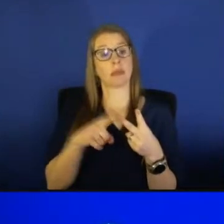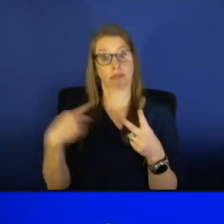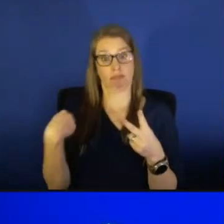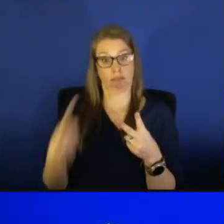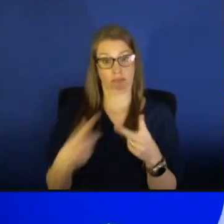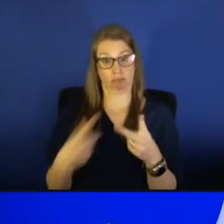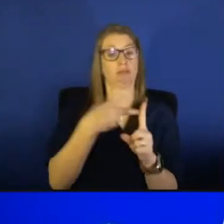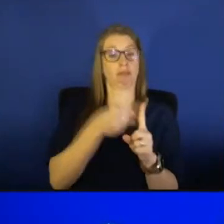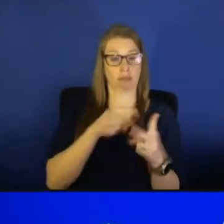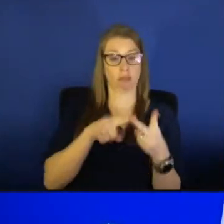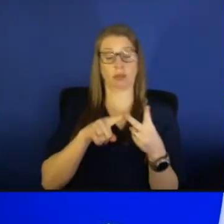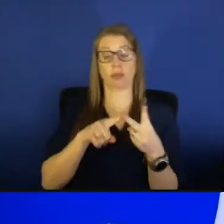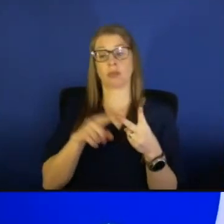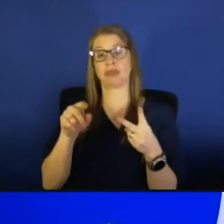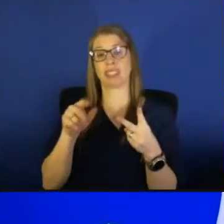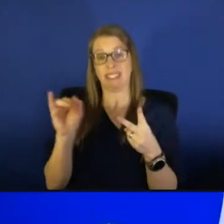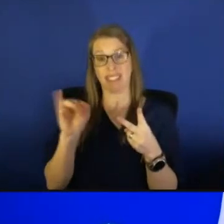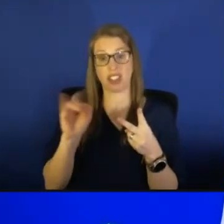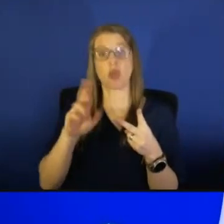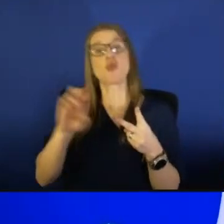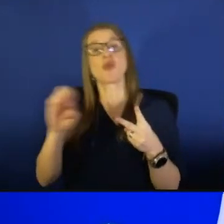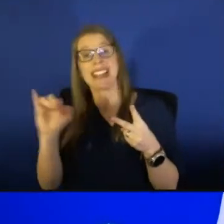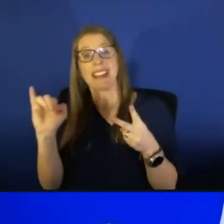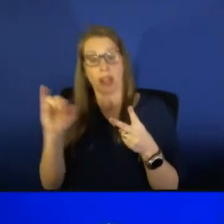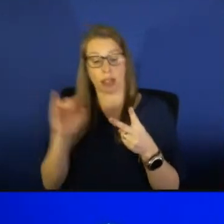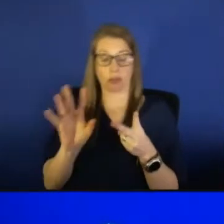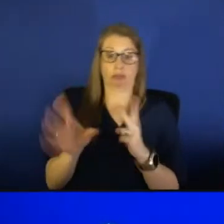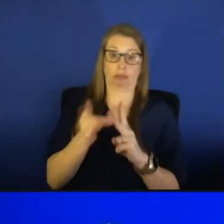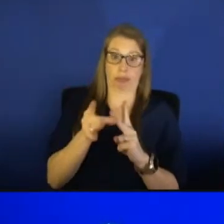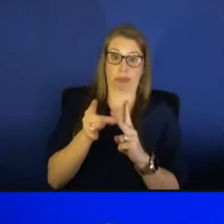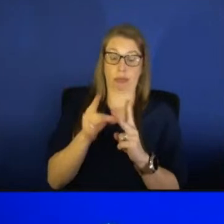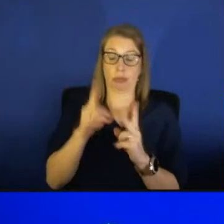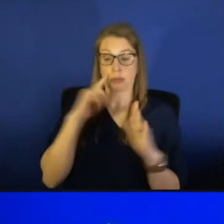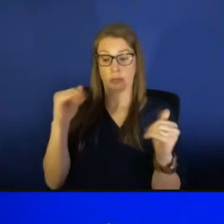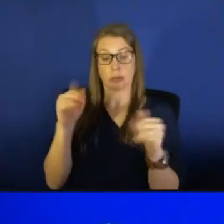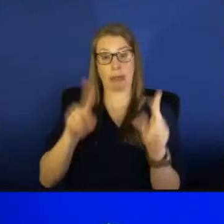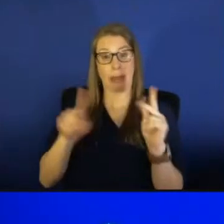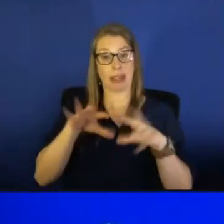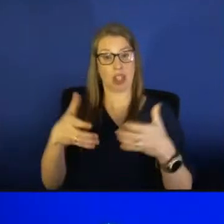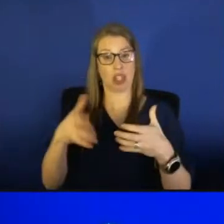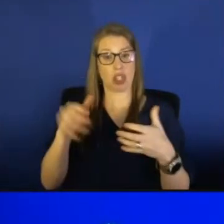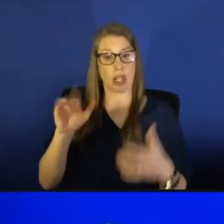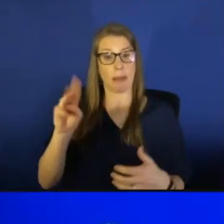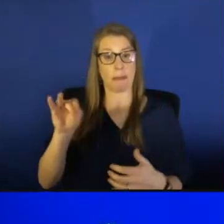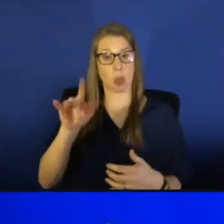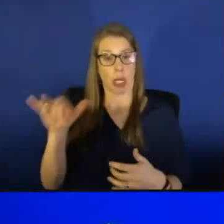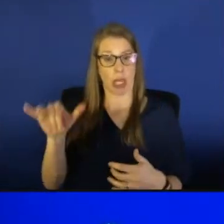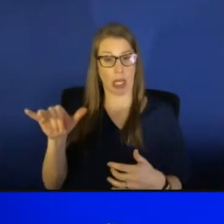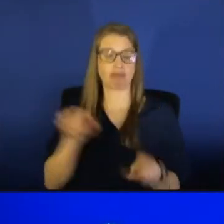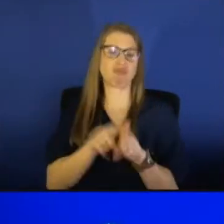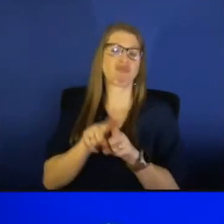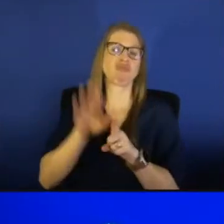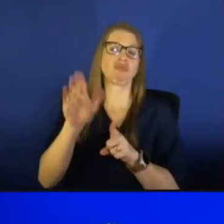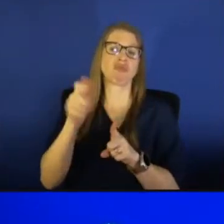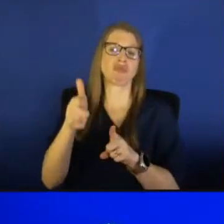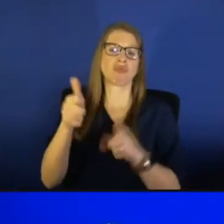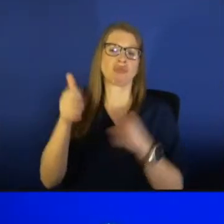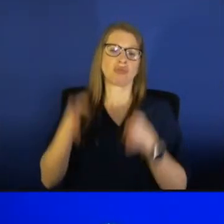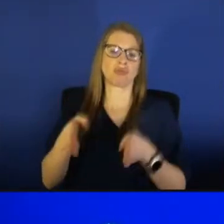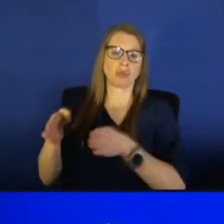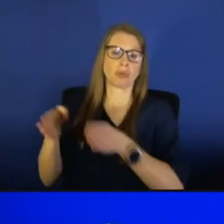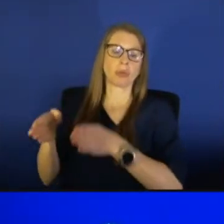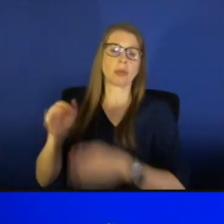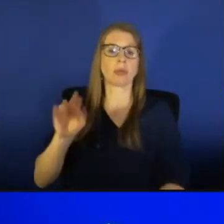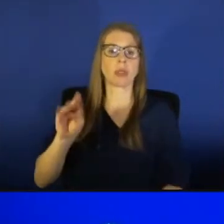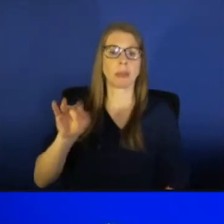infections, reinfections, hopefully the population immunity as a whole, and especially your individual immunity if you've been vaccinated up to date and